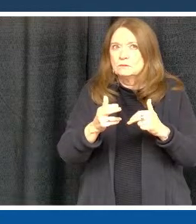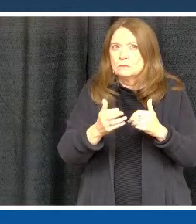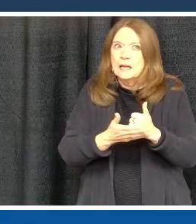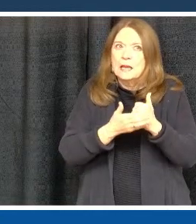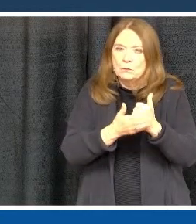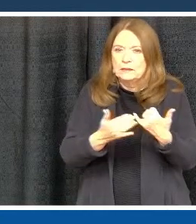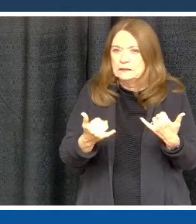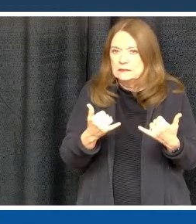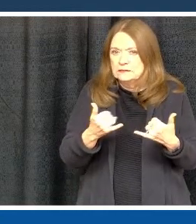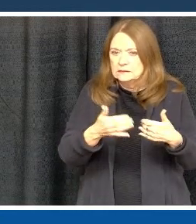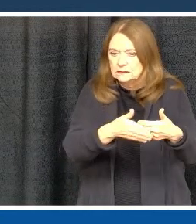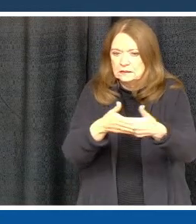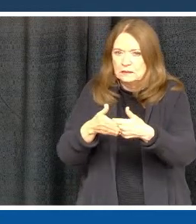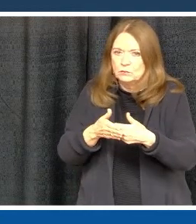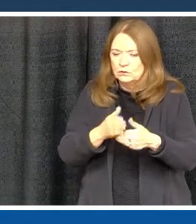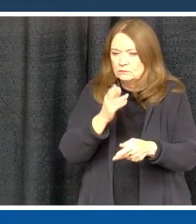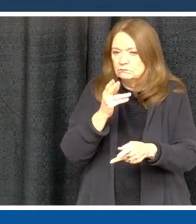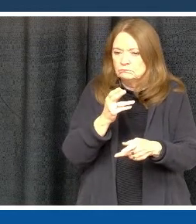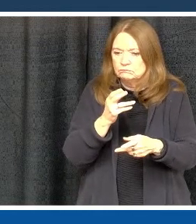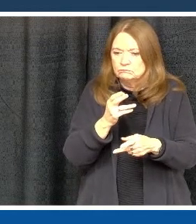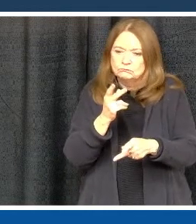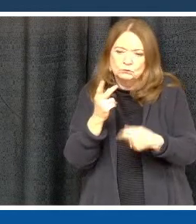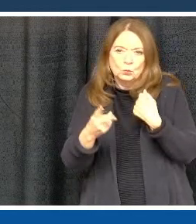the existing neighborhood retain their value.